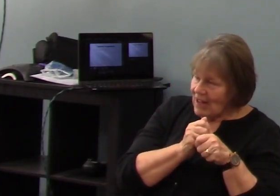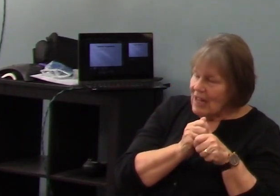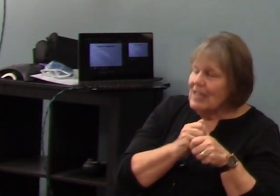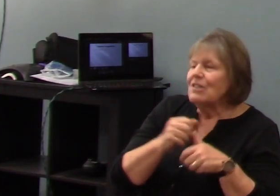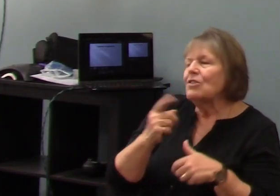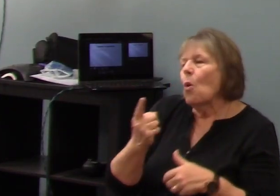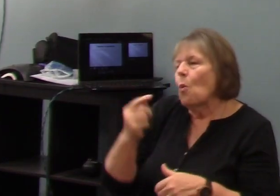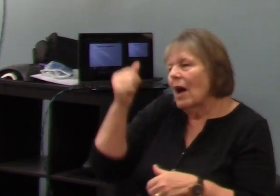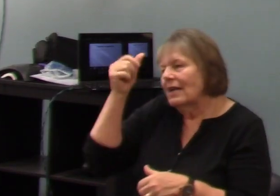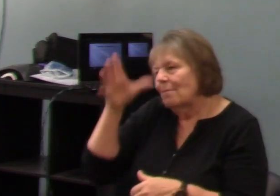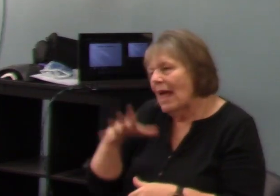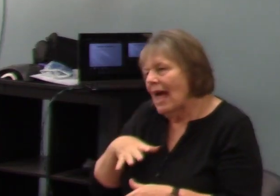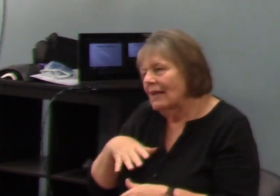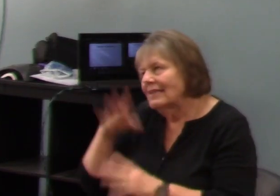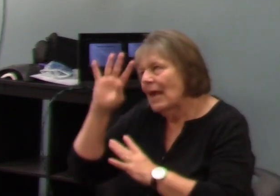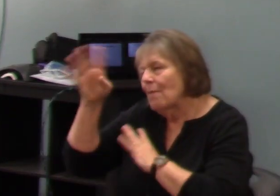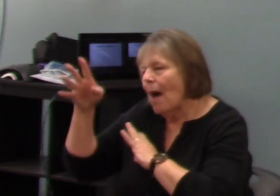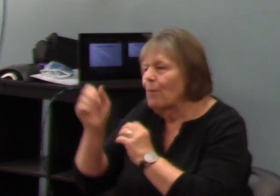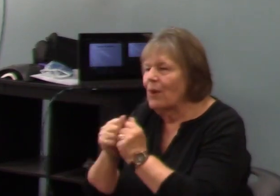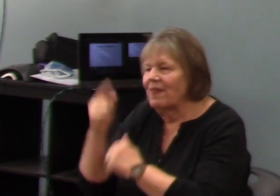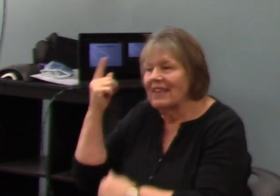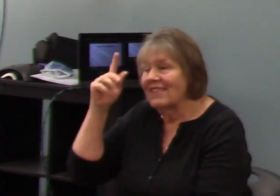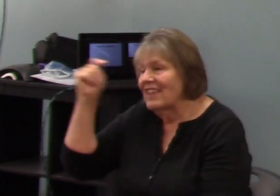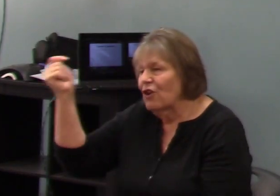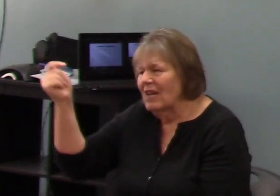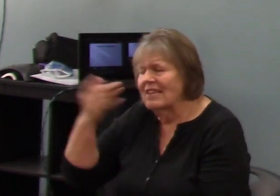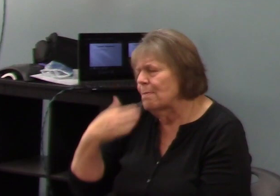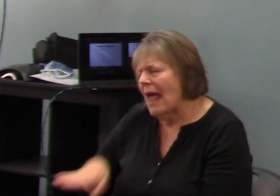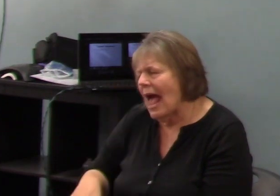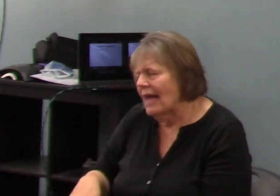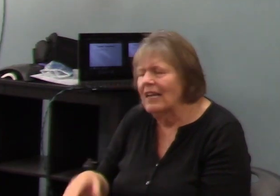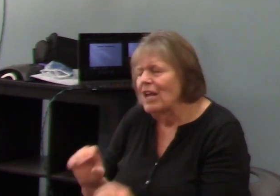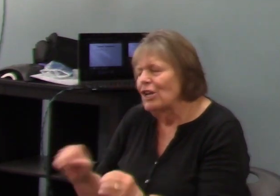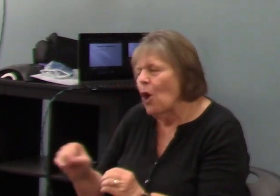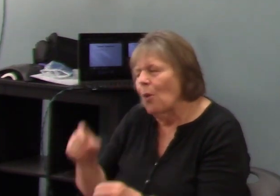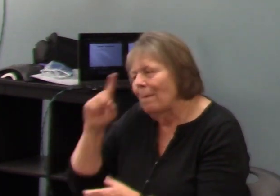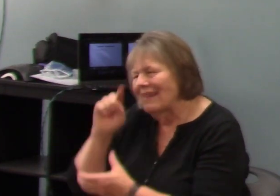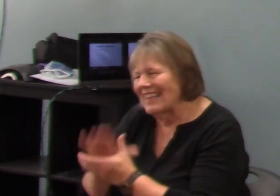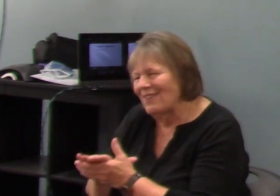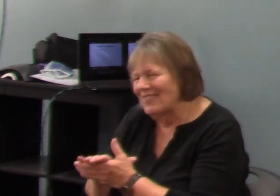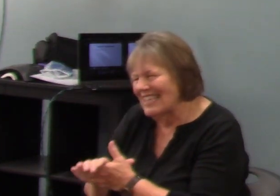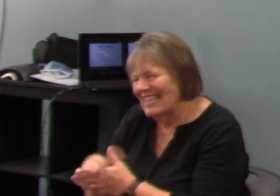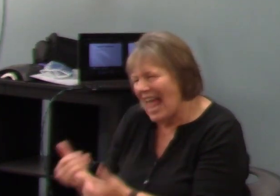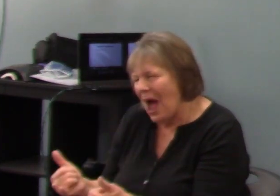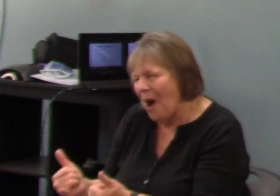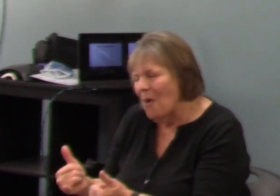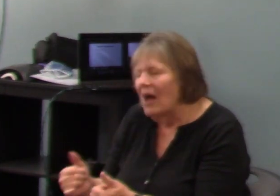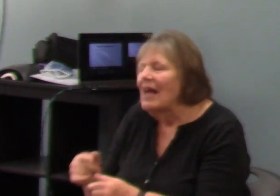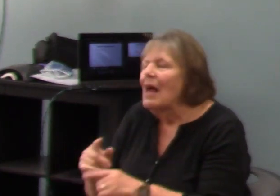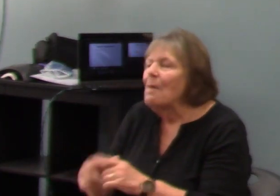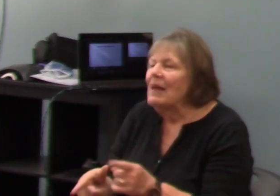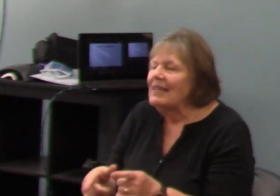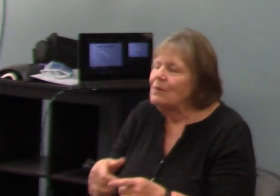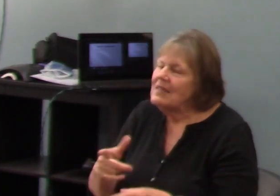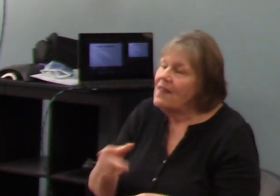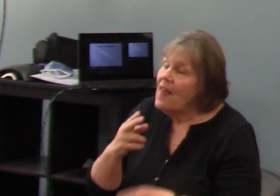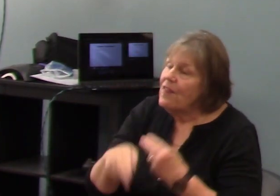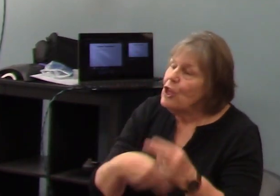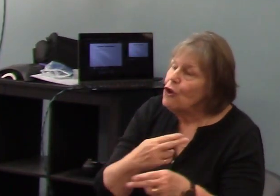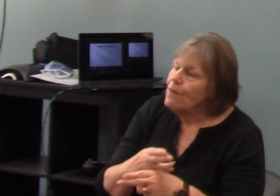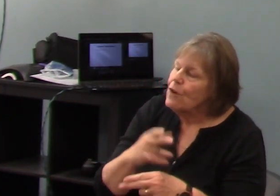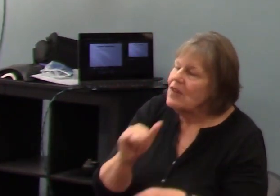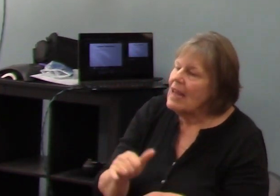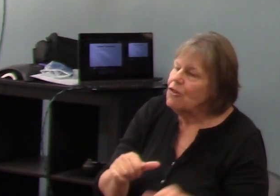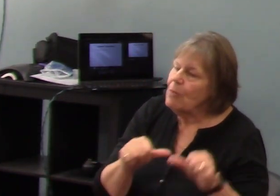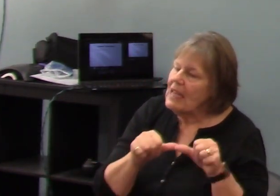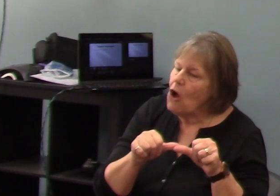theory. And it's a really bad theory, and nobody believes it anymore. But basically that the universe has to have a constant density. And so